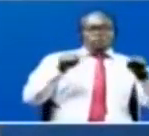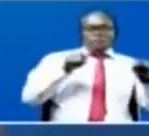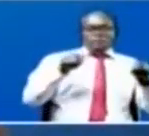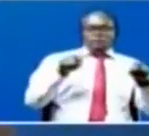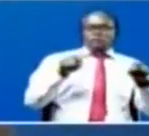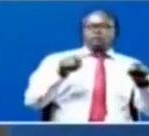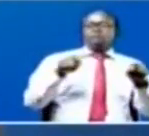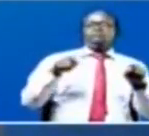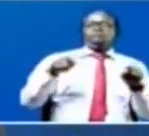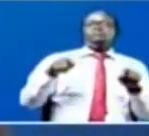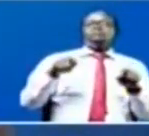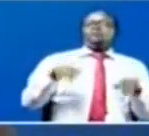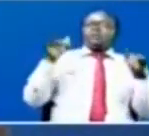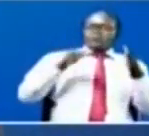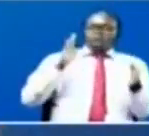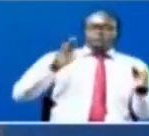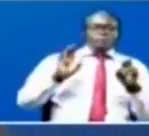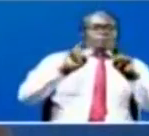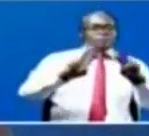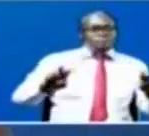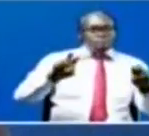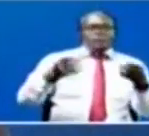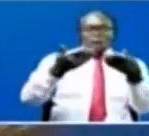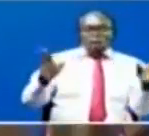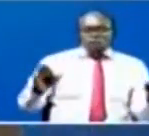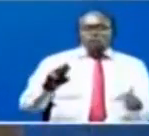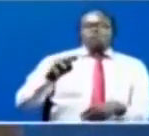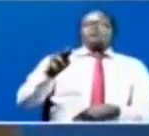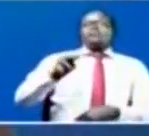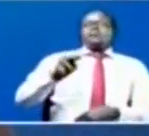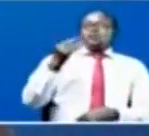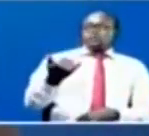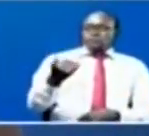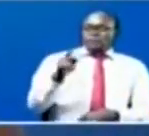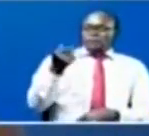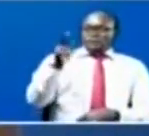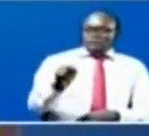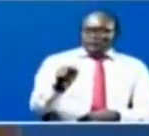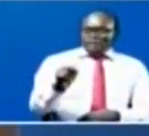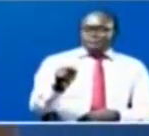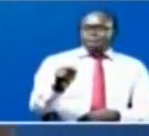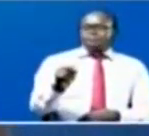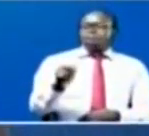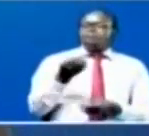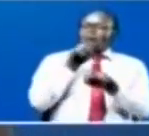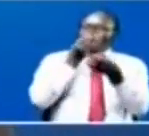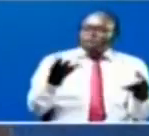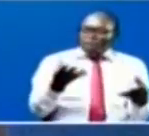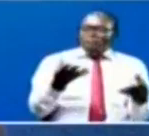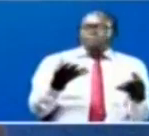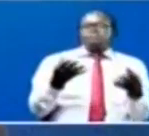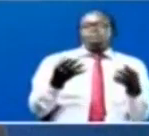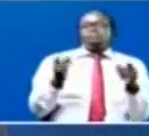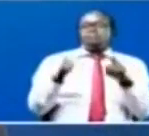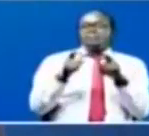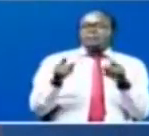the crusher pending further investigations leading to loss of millions. Tonight, KTN's Ibrahim Karana tells of a painful story